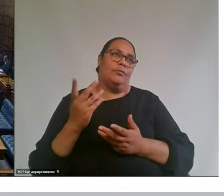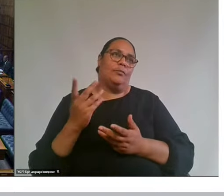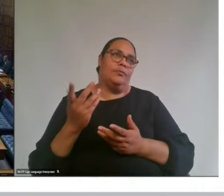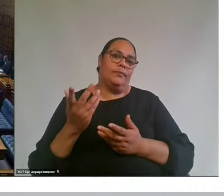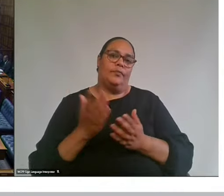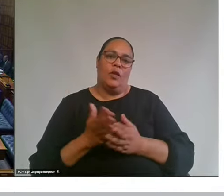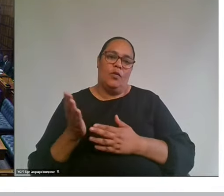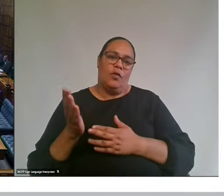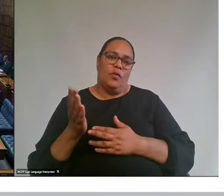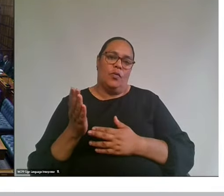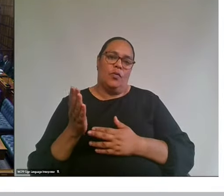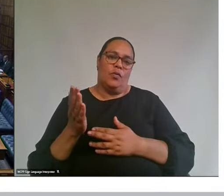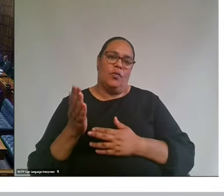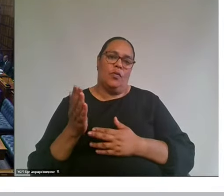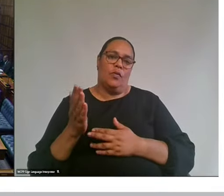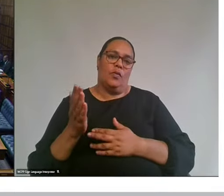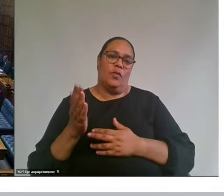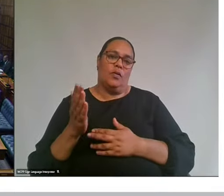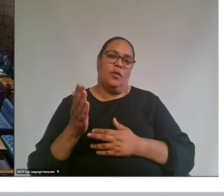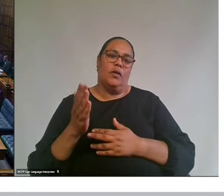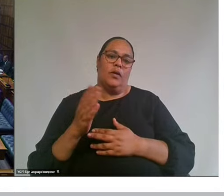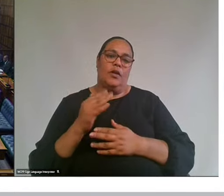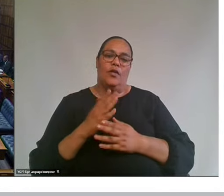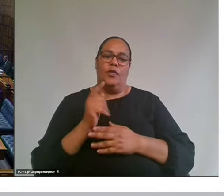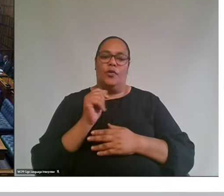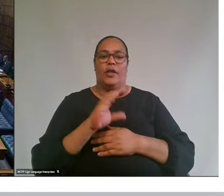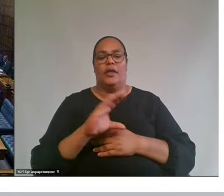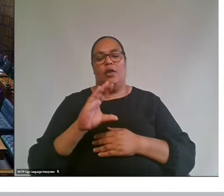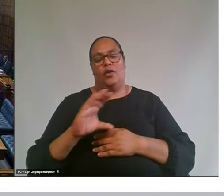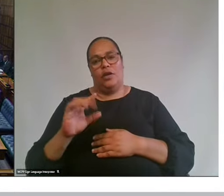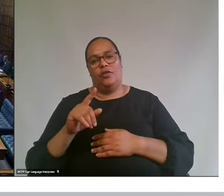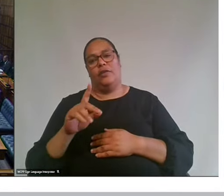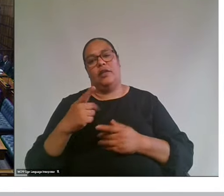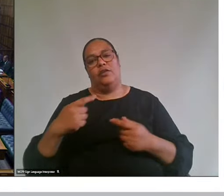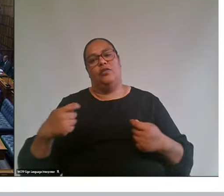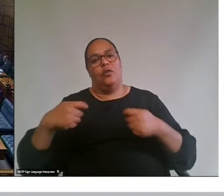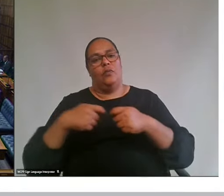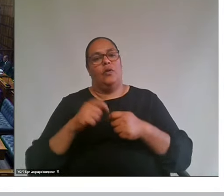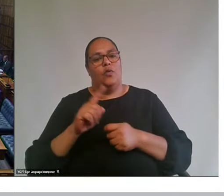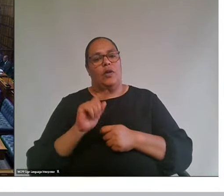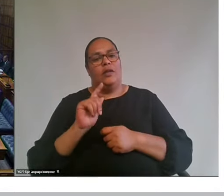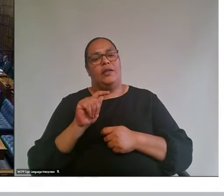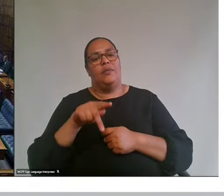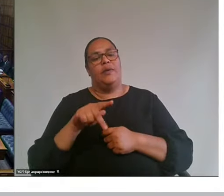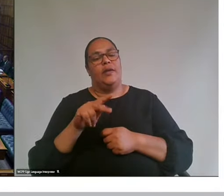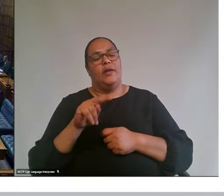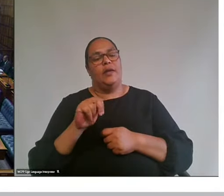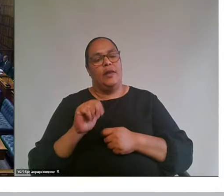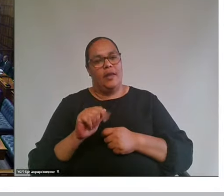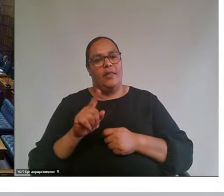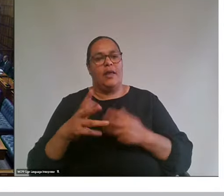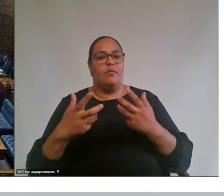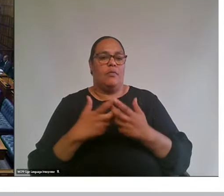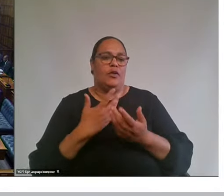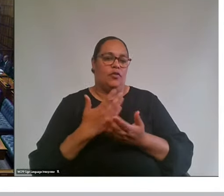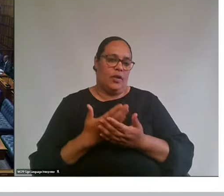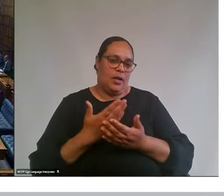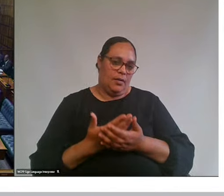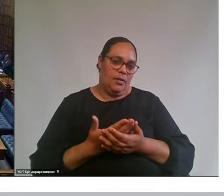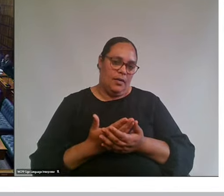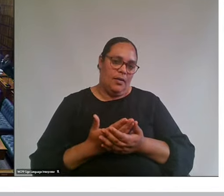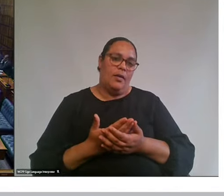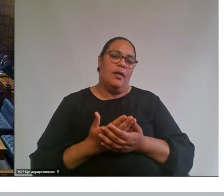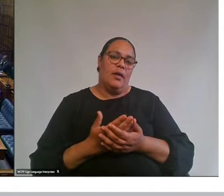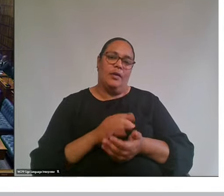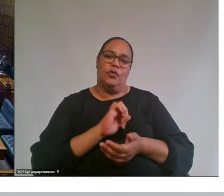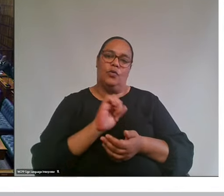through through the um the aark allocation is a contribution that tnpa can also match um and